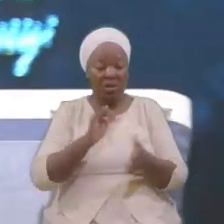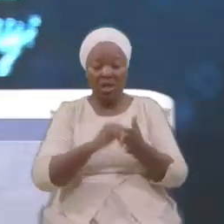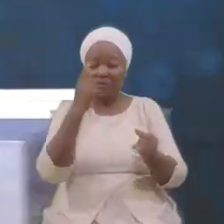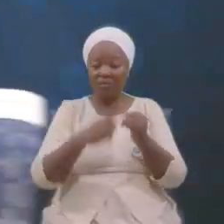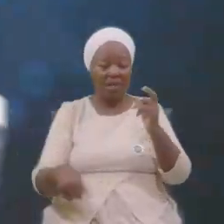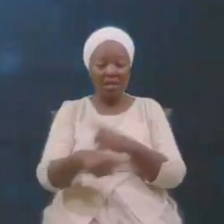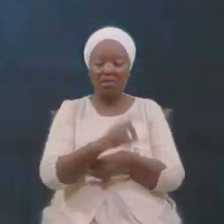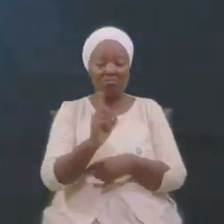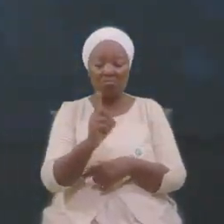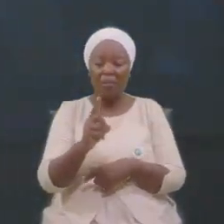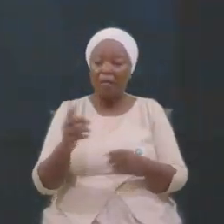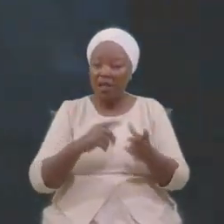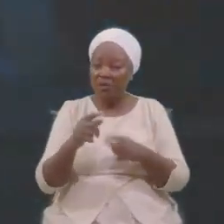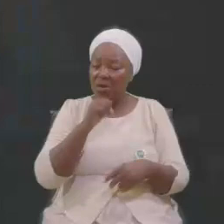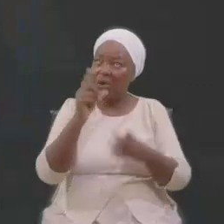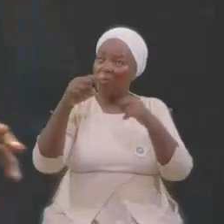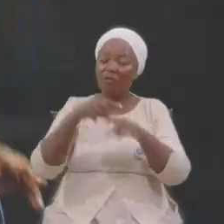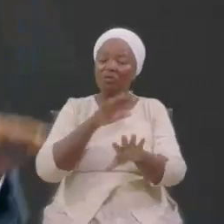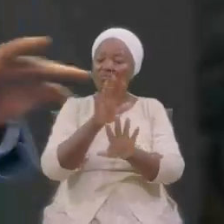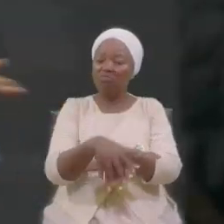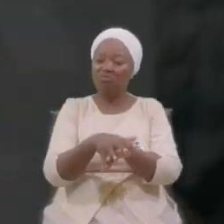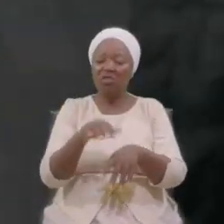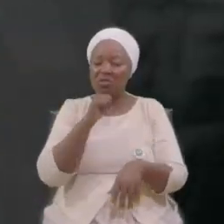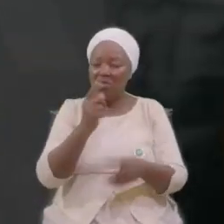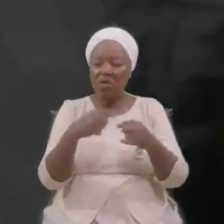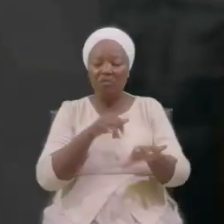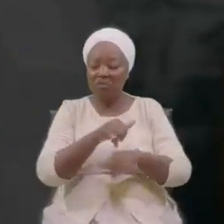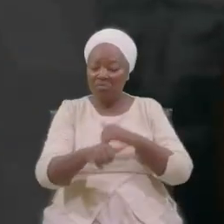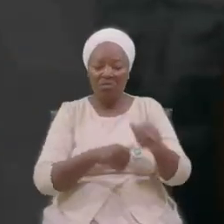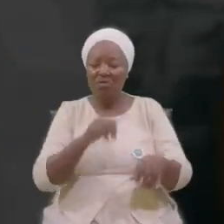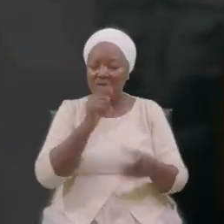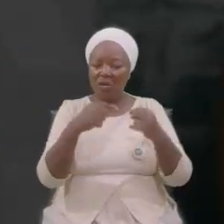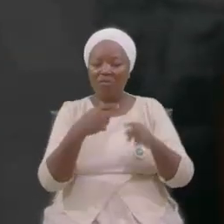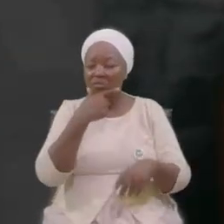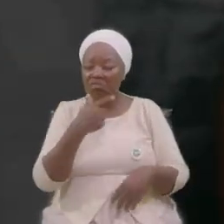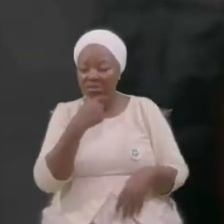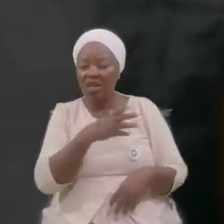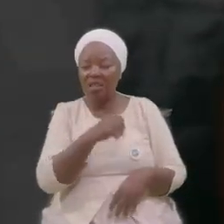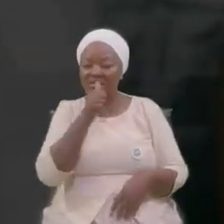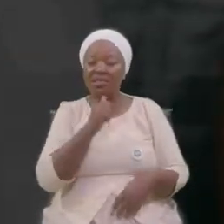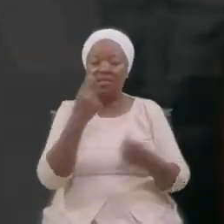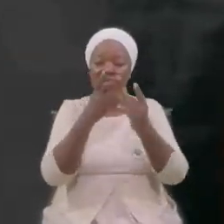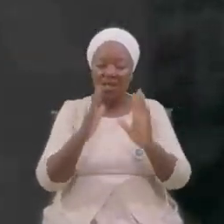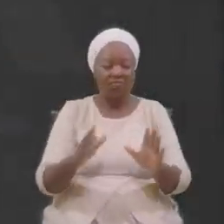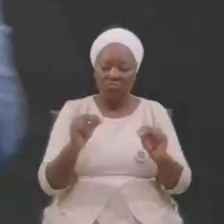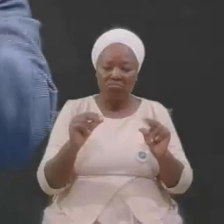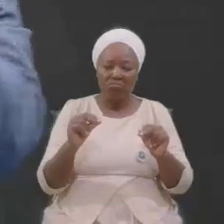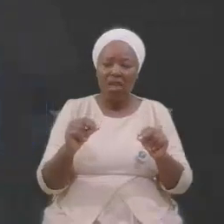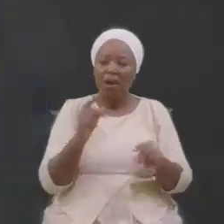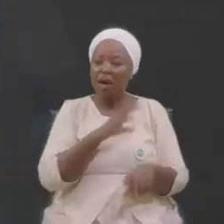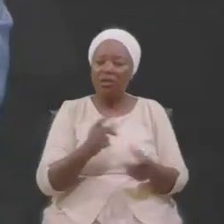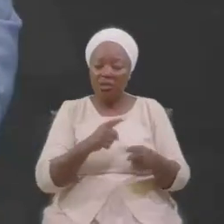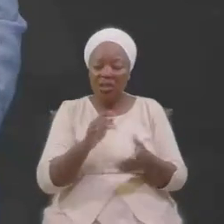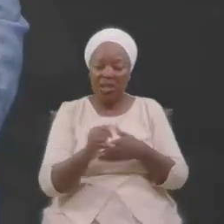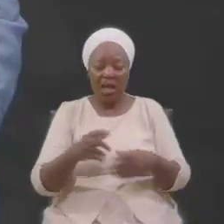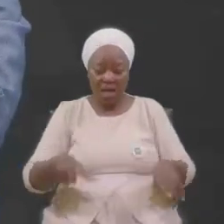for hypocrites when he comes. It's not coming for secret sinners. Was he living in sin? It's